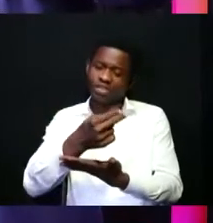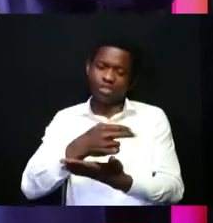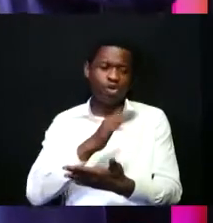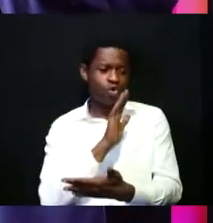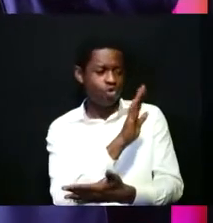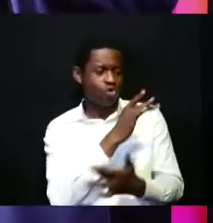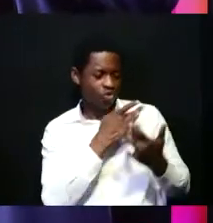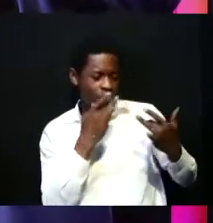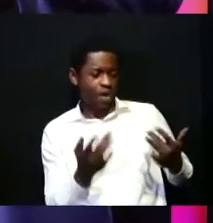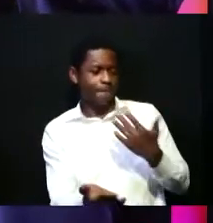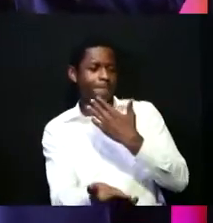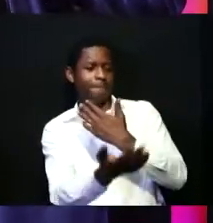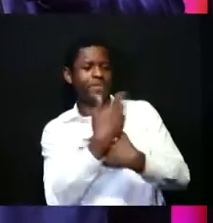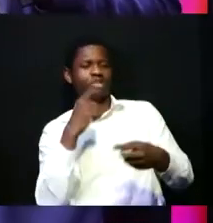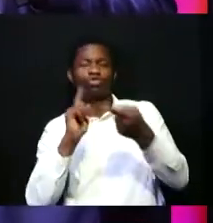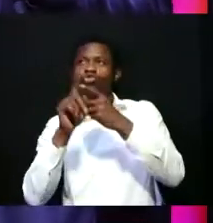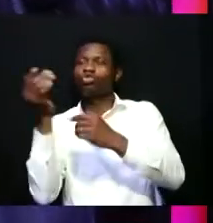again.